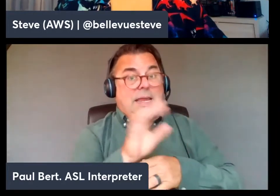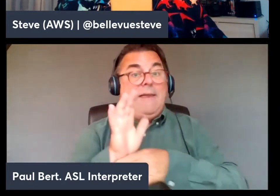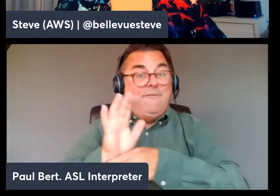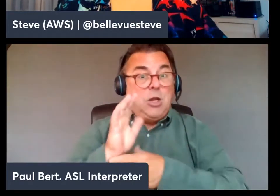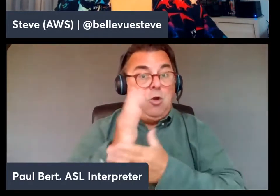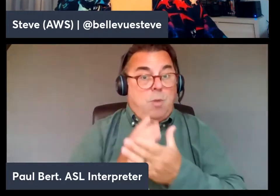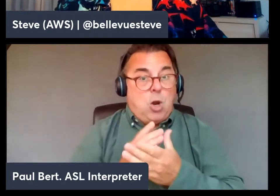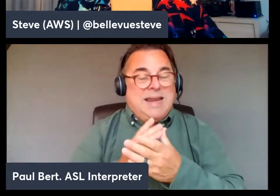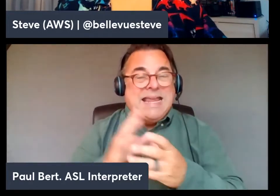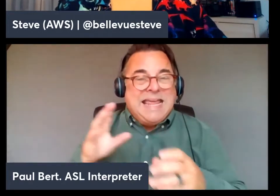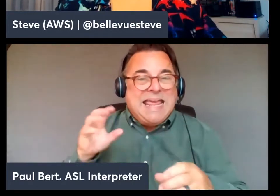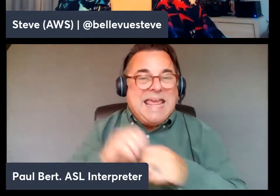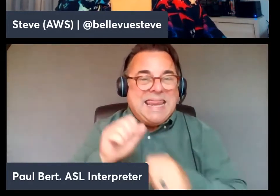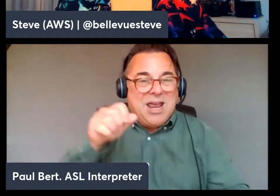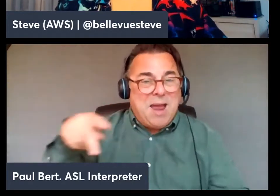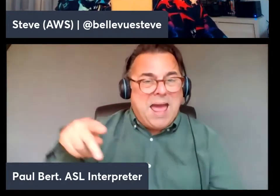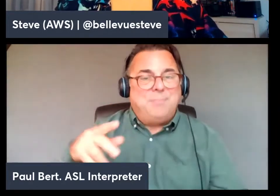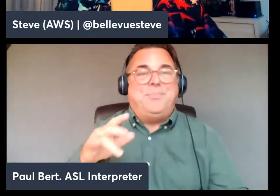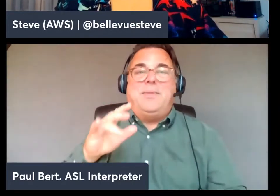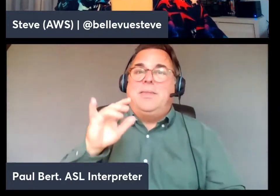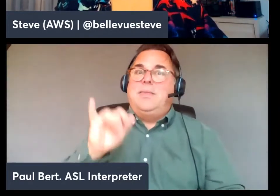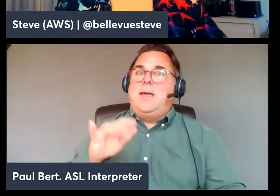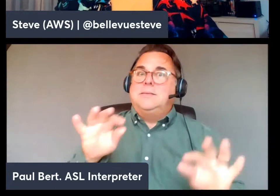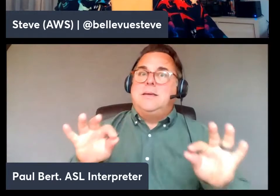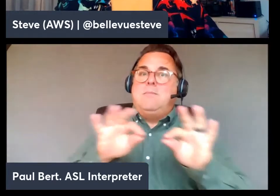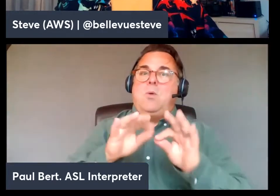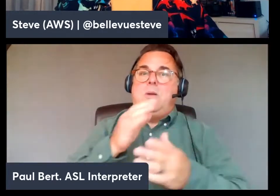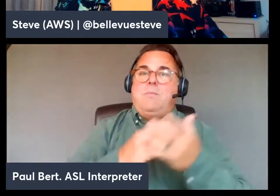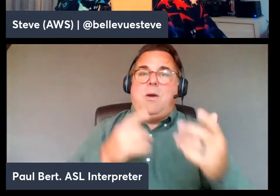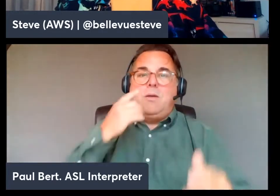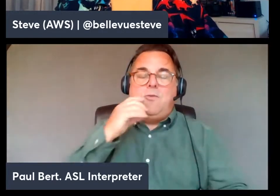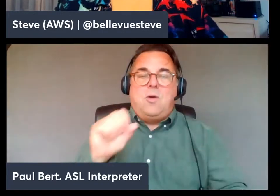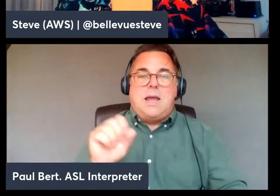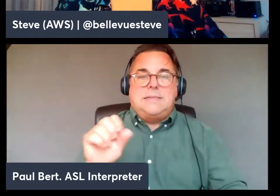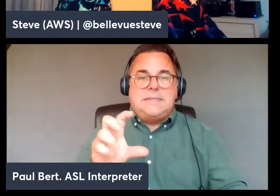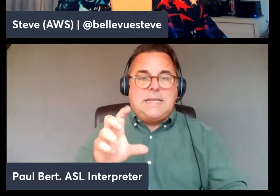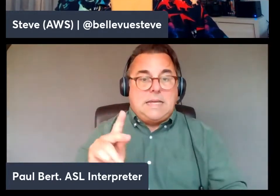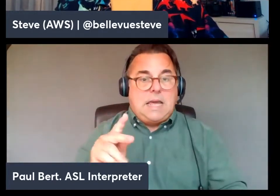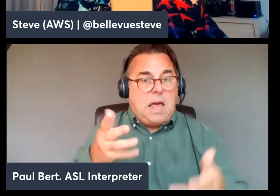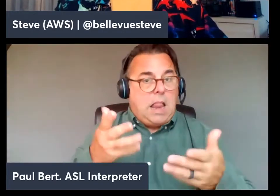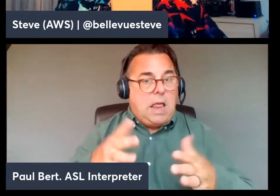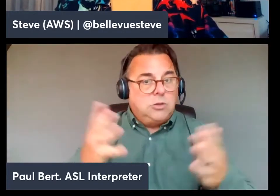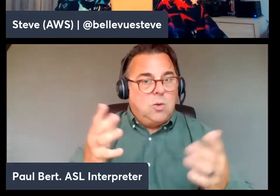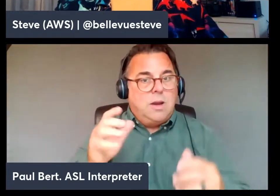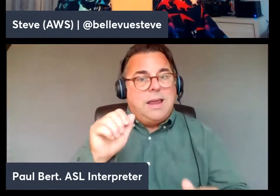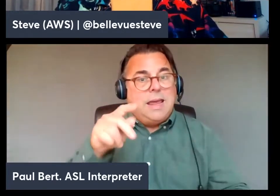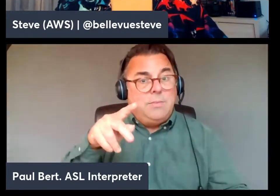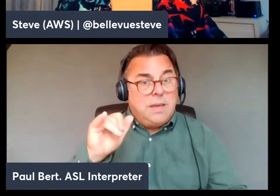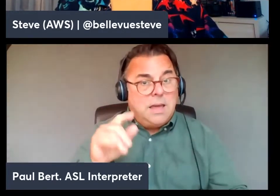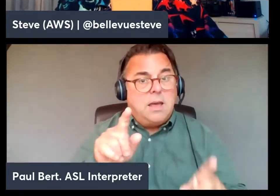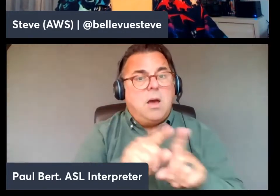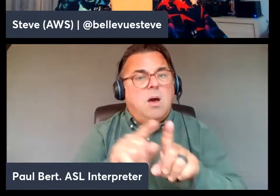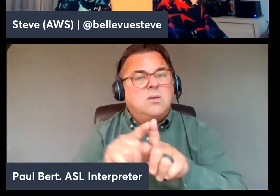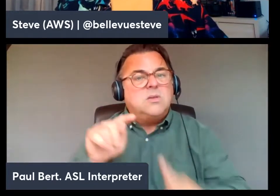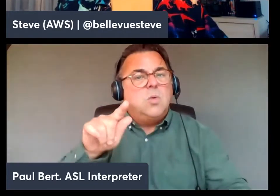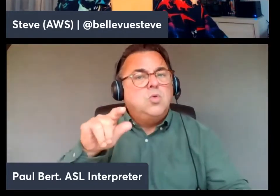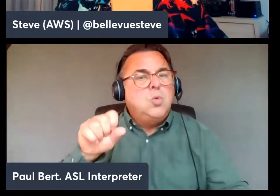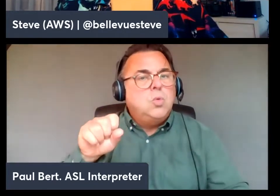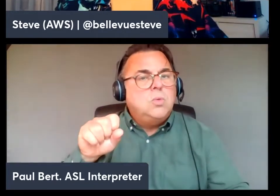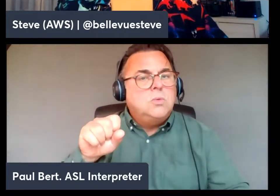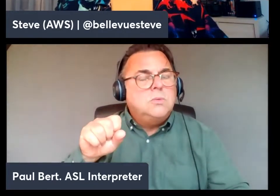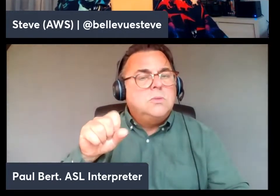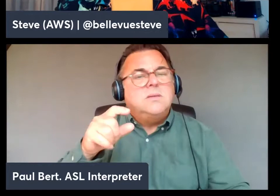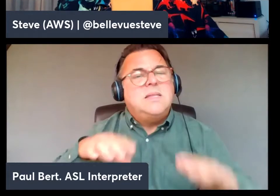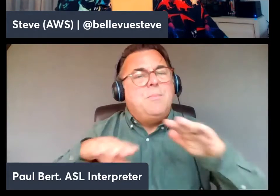portion right into their own app. I think that's the key of the Amazon Chime SDK, is that it provides you the APIs and the tools, those base